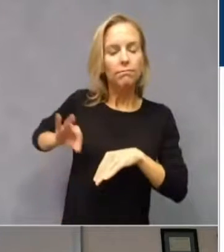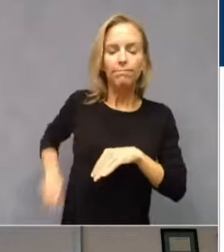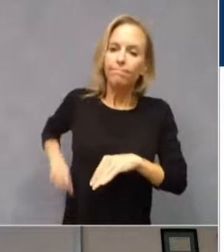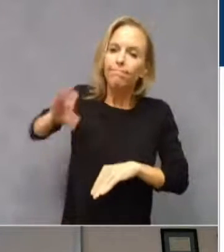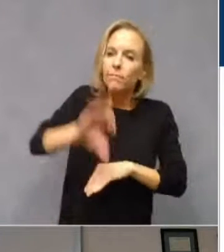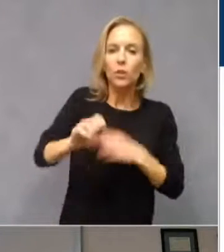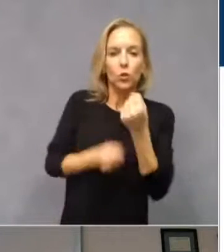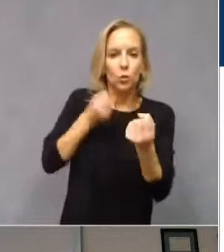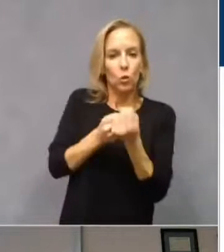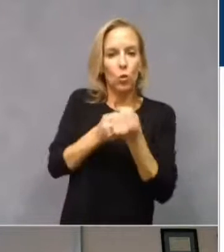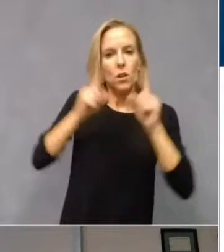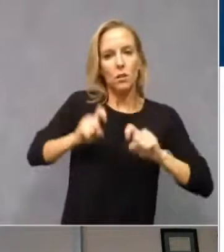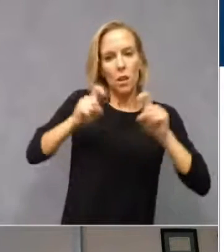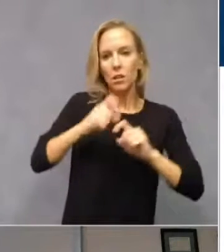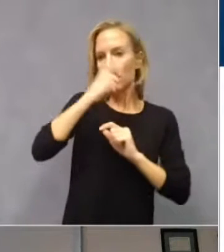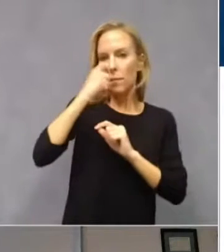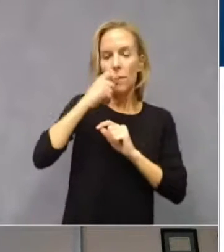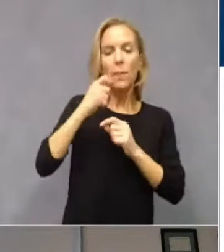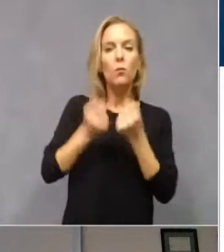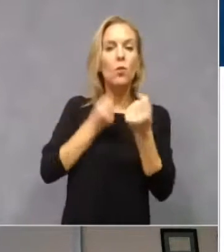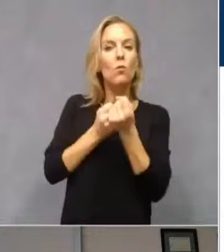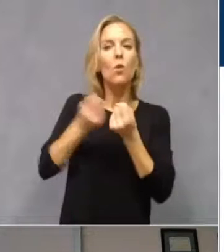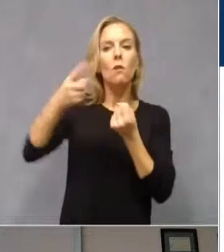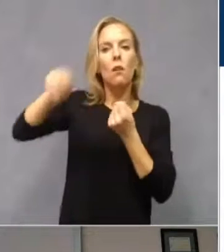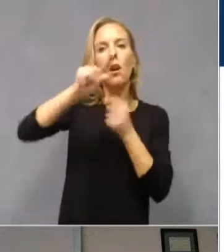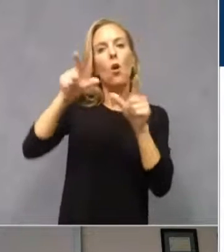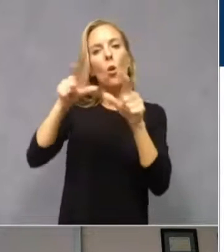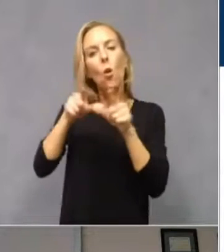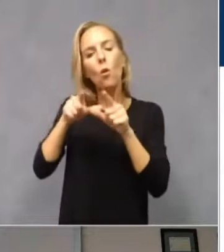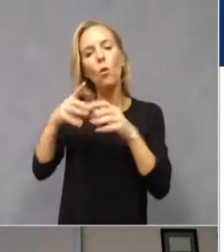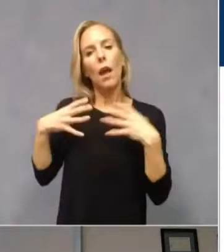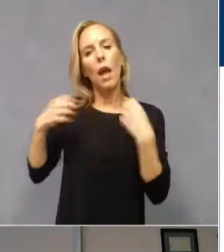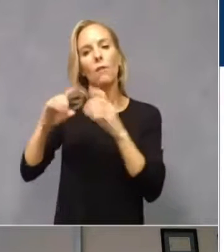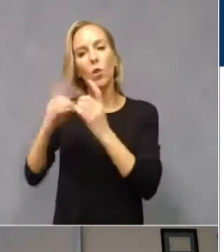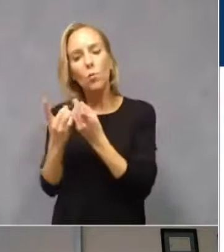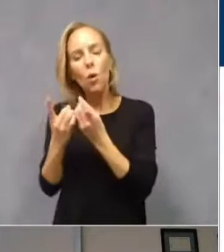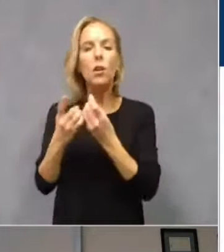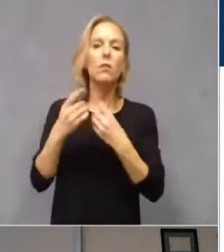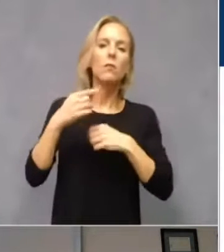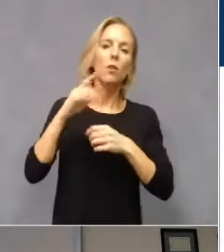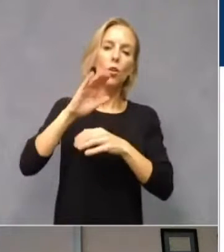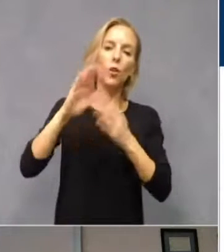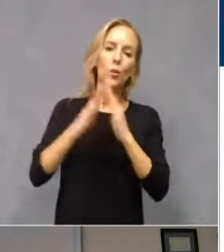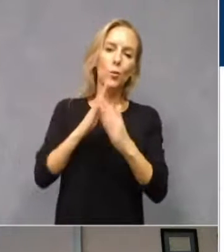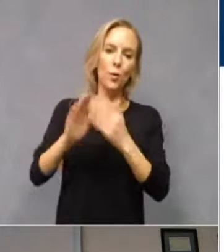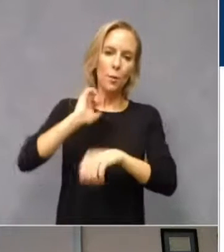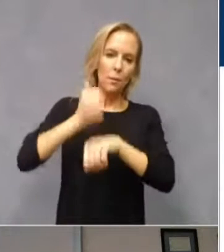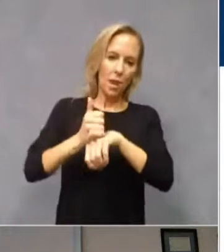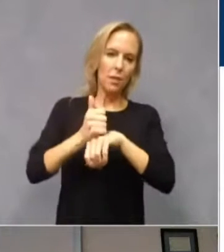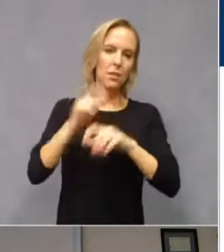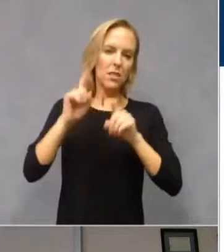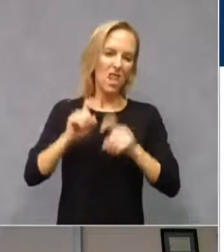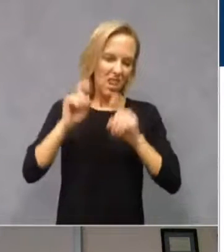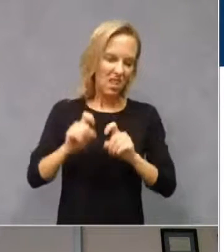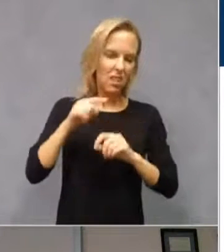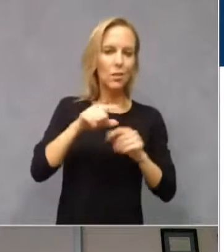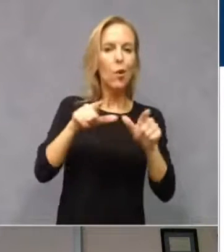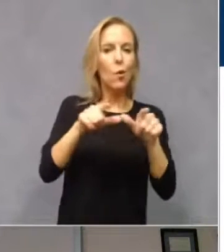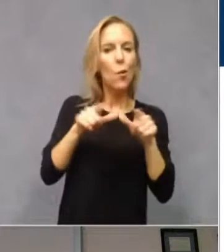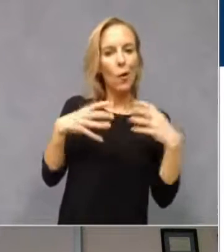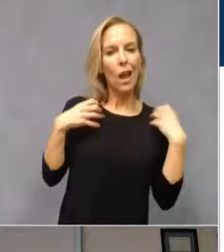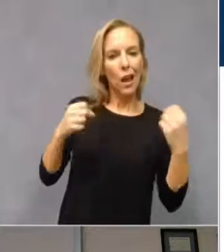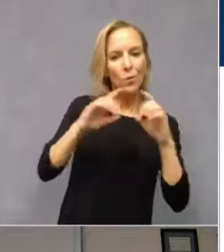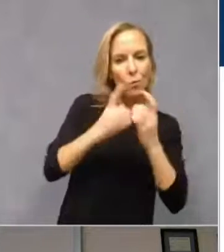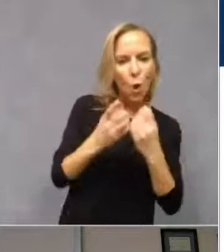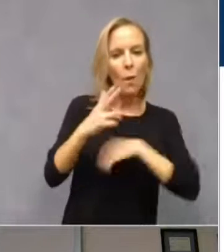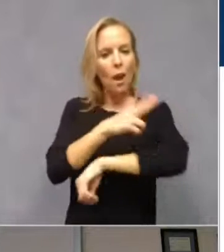have supported local health departments, hospitals, community-based testing through local health departments, and a number of other